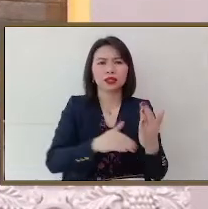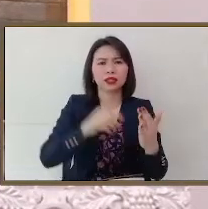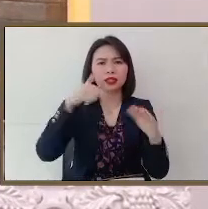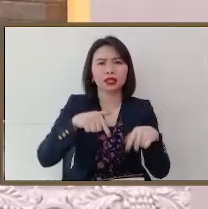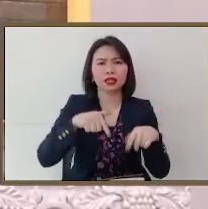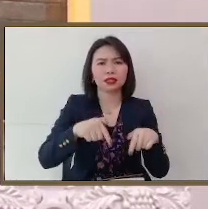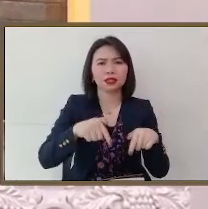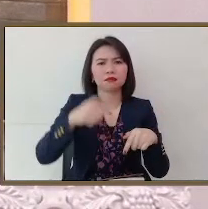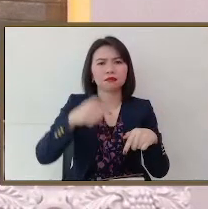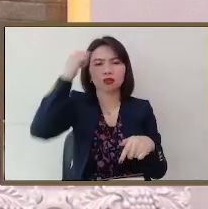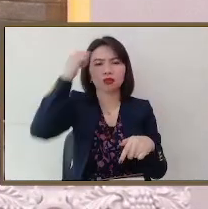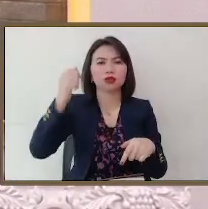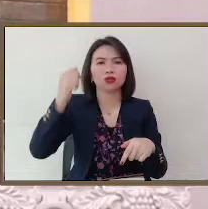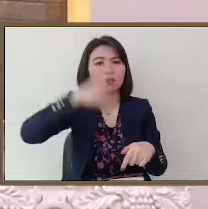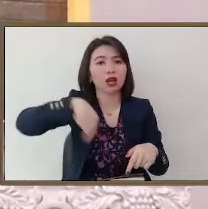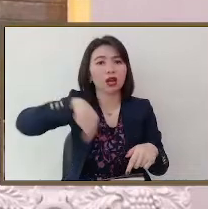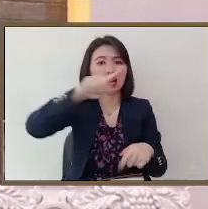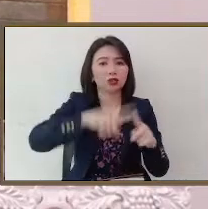ilalagay ang sarili po natin.